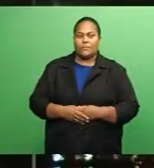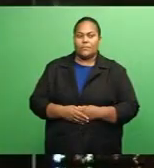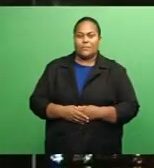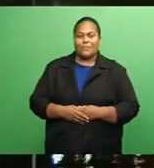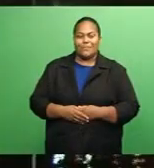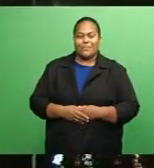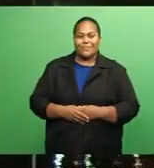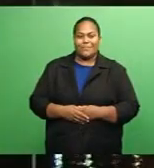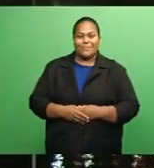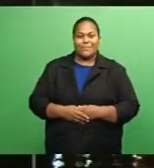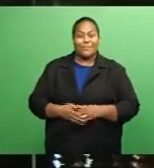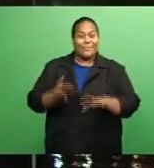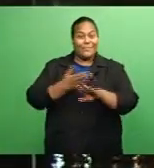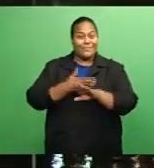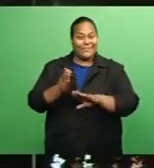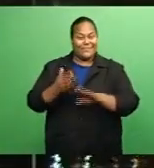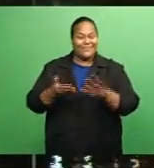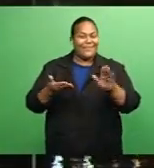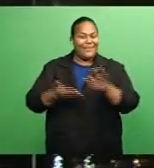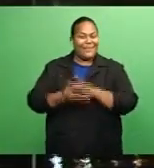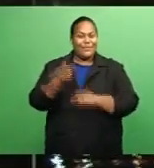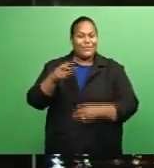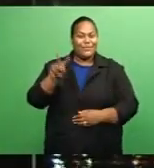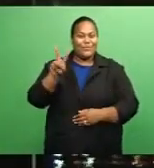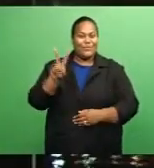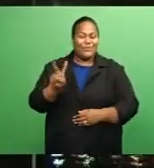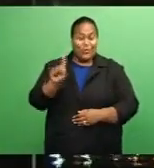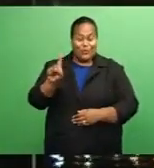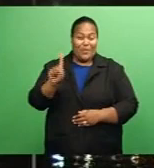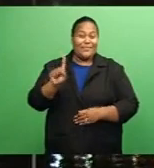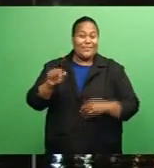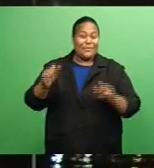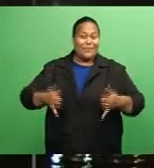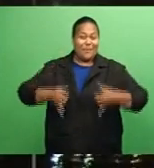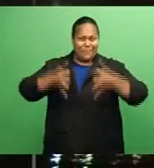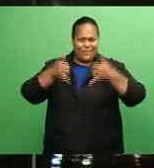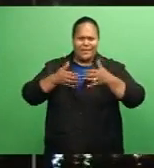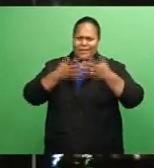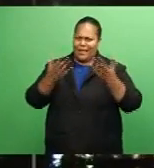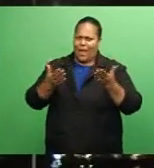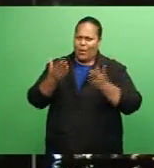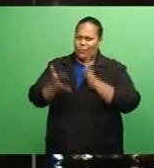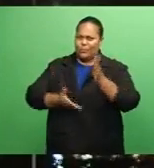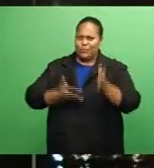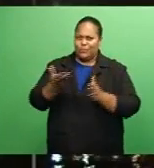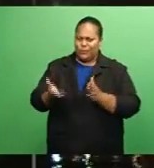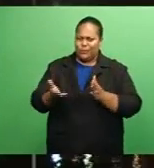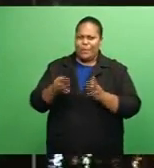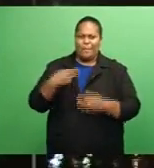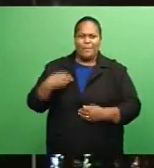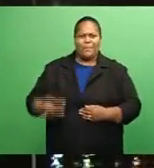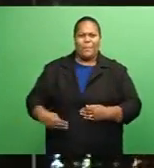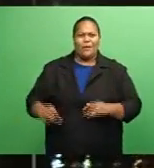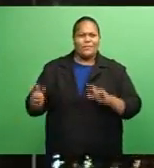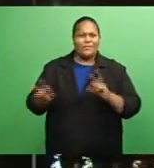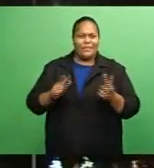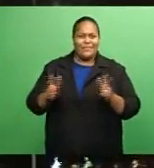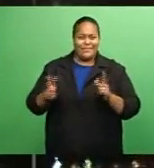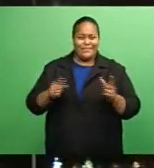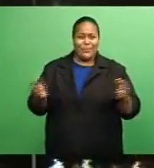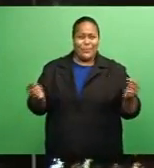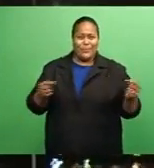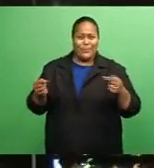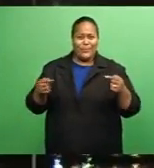A new under-21 champion has been crowned in the Fiji Bitter Sapphire Mars Sevens tournament.